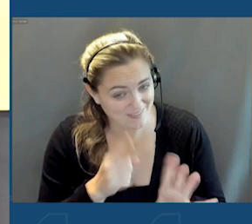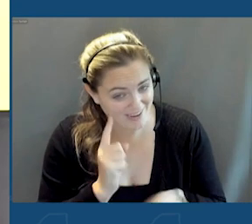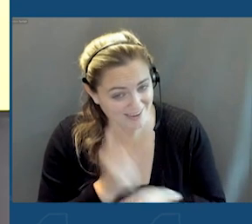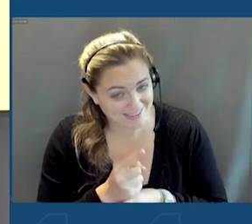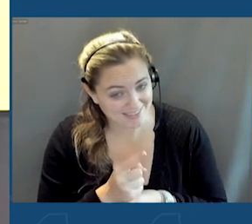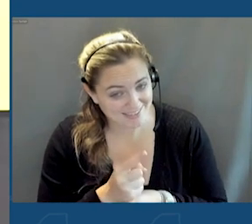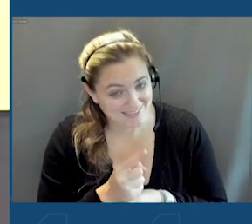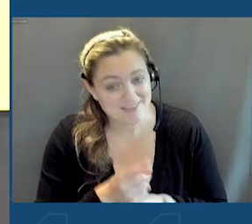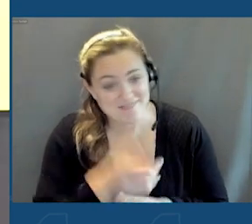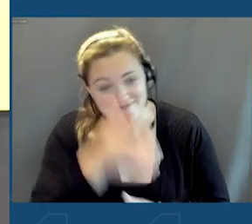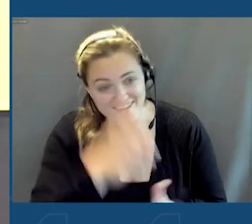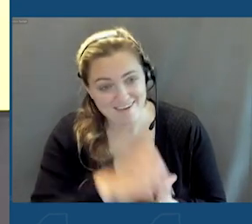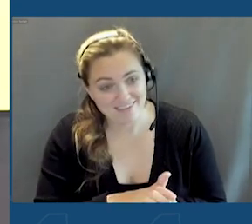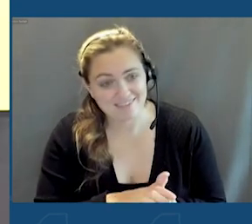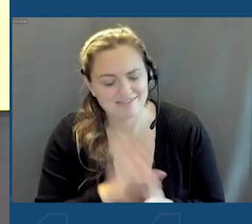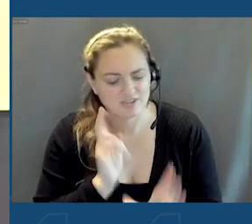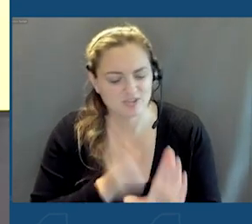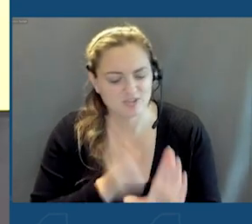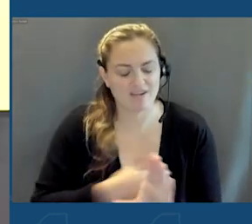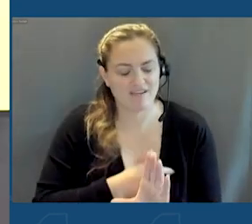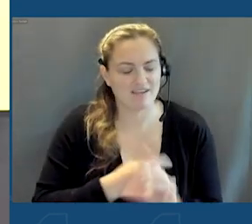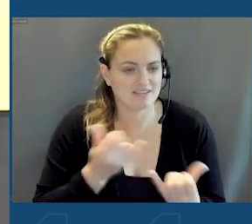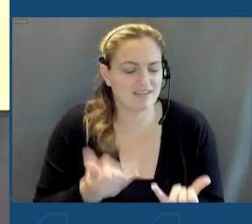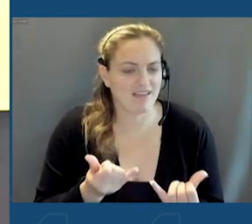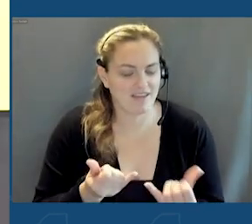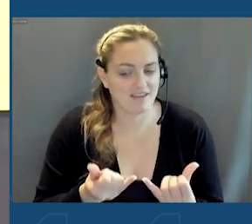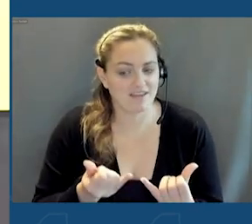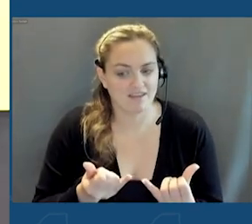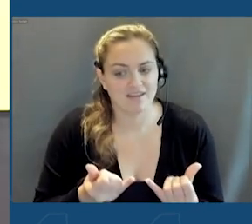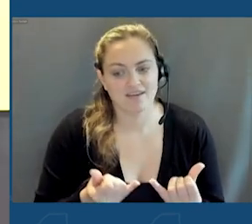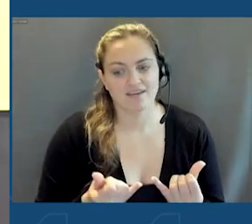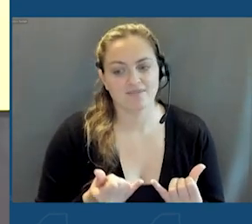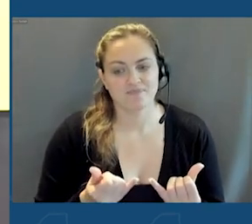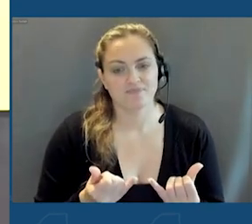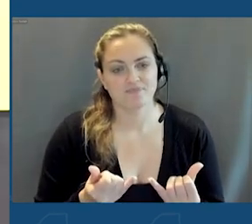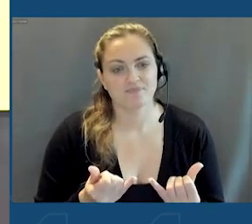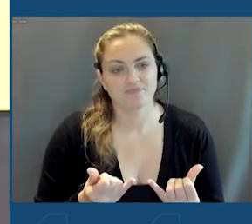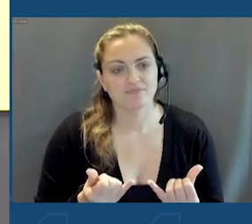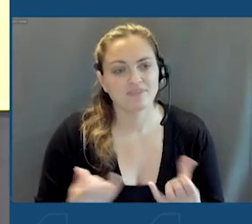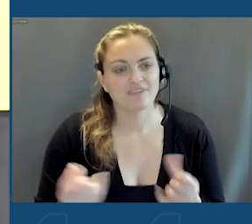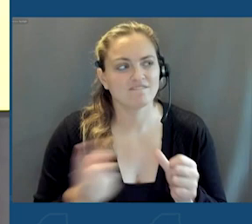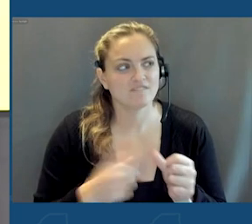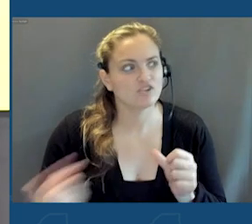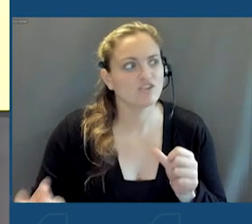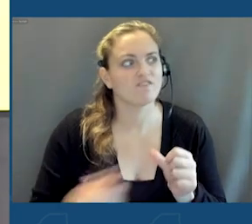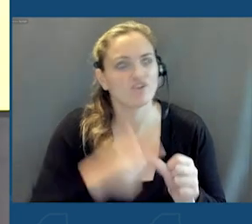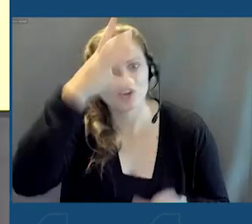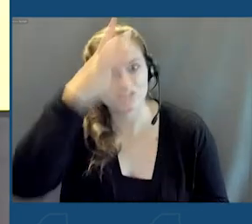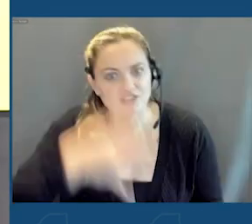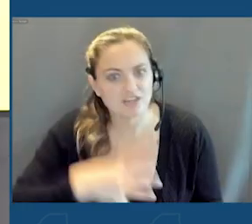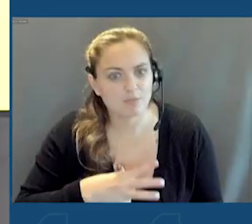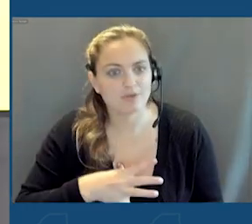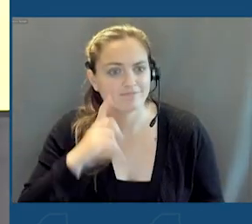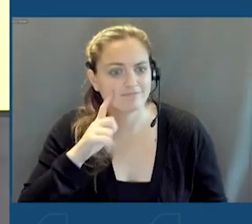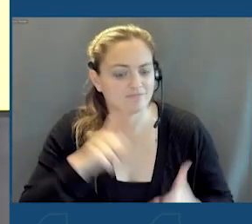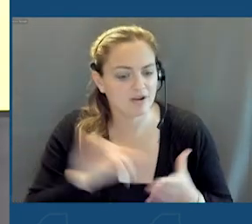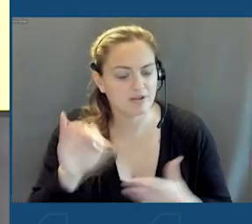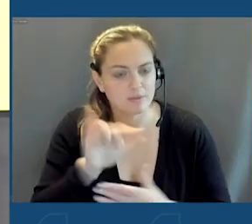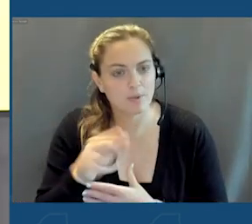My husband, who's joined us today, and you have your first gentleman as well, I recognize Bill Hochul.